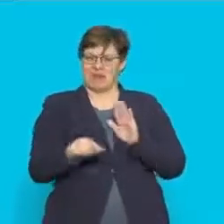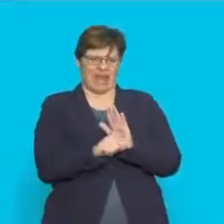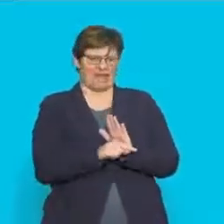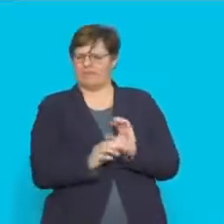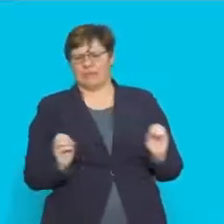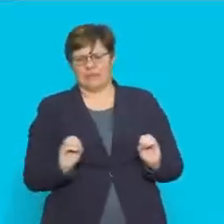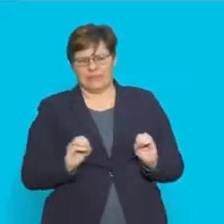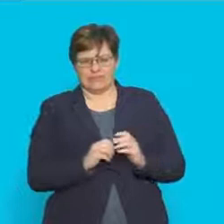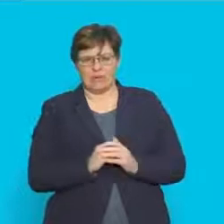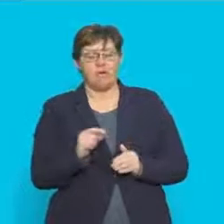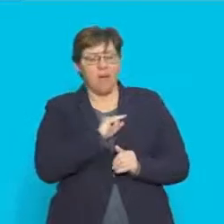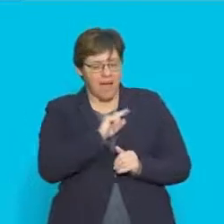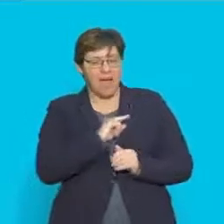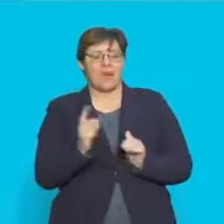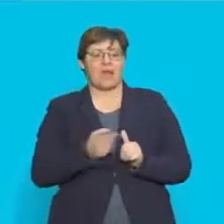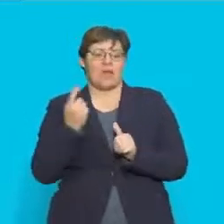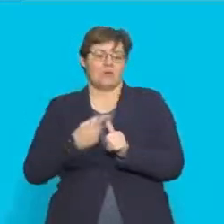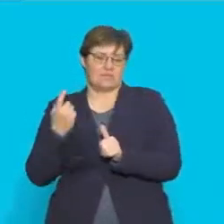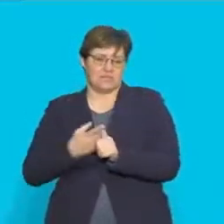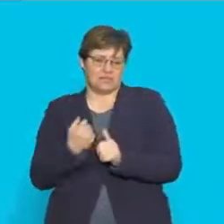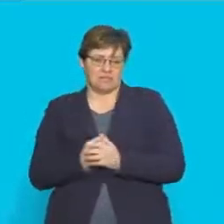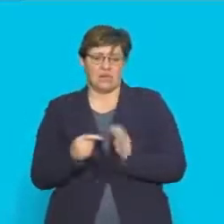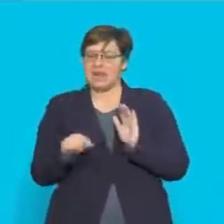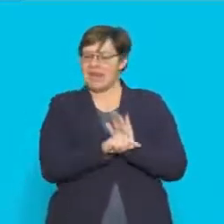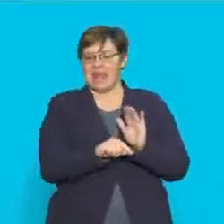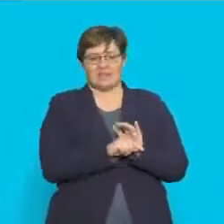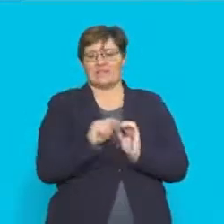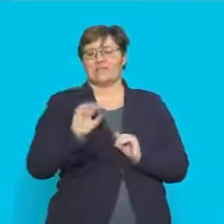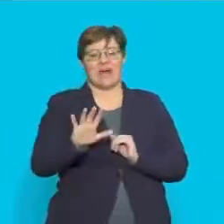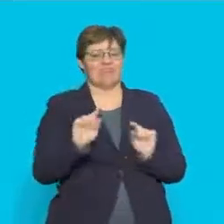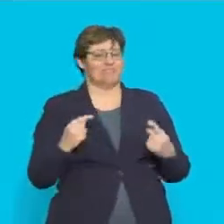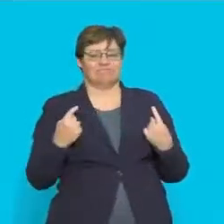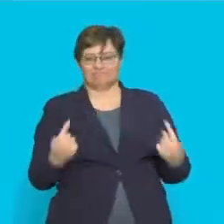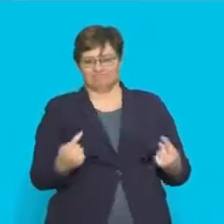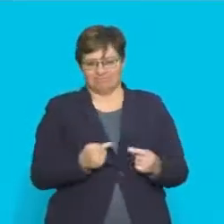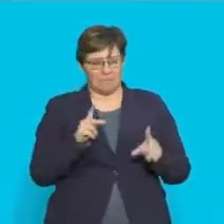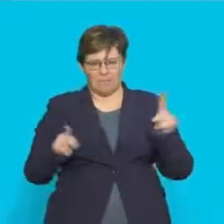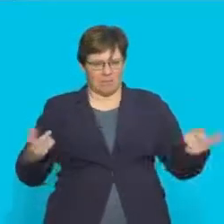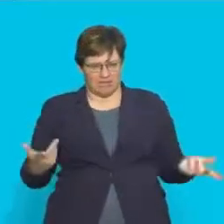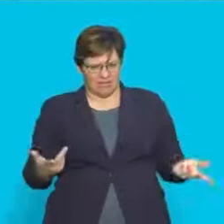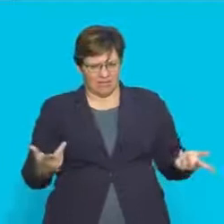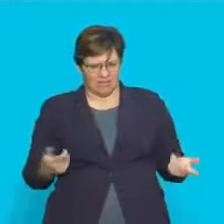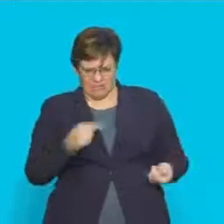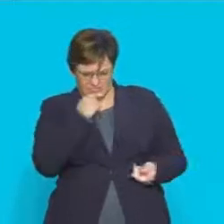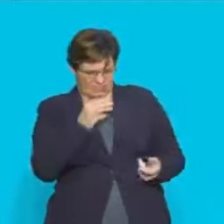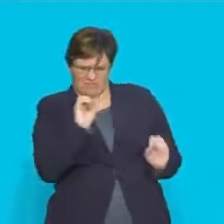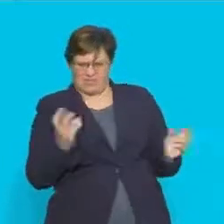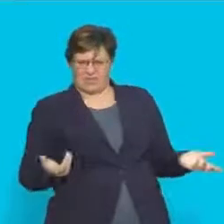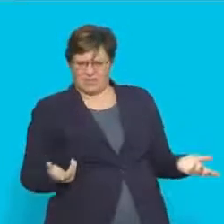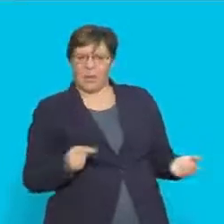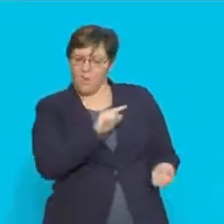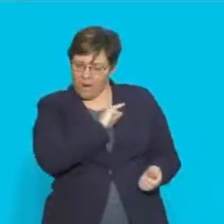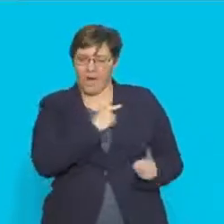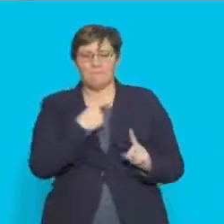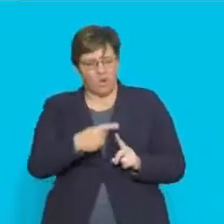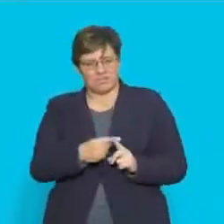natural, because you are counting, you cannot have -5 people. That does not make sense. Hence, it's